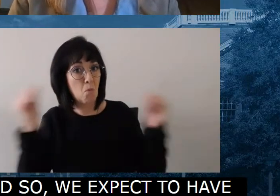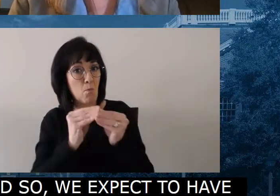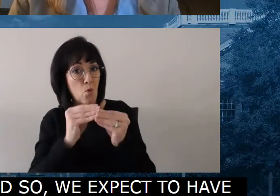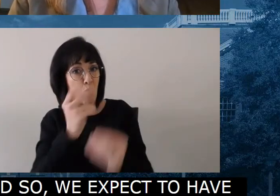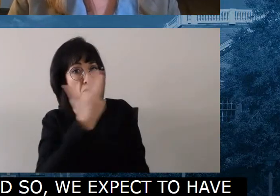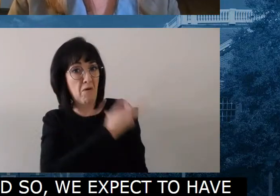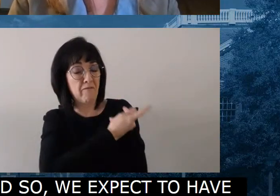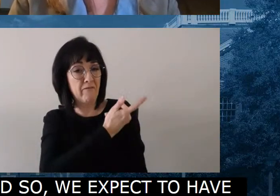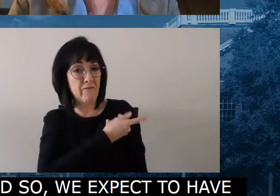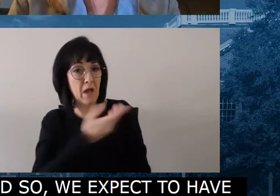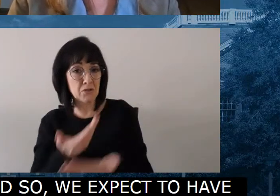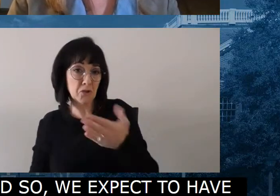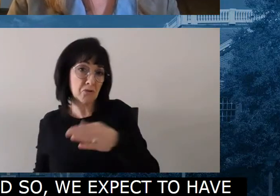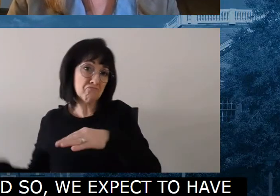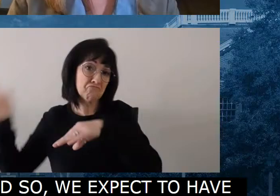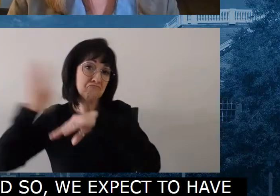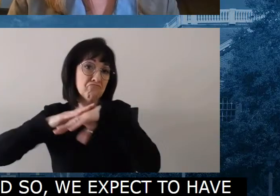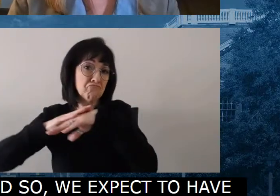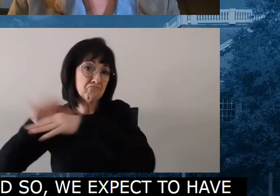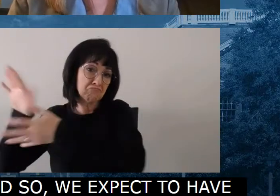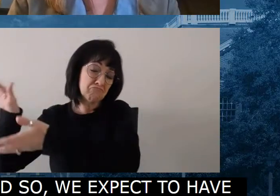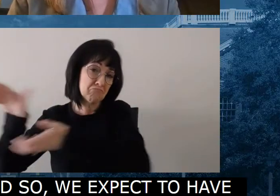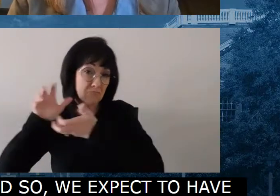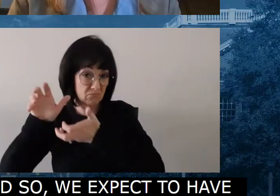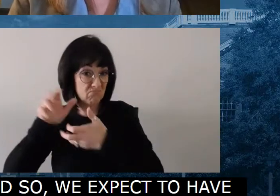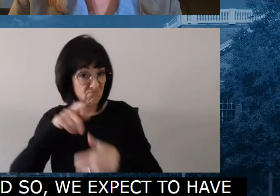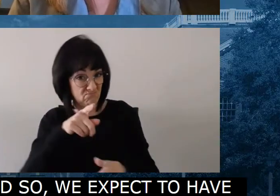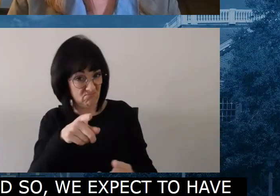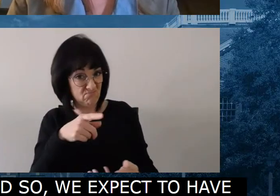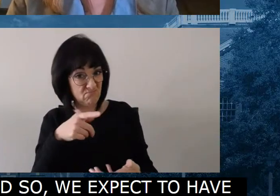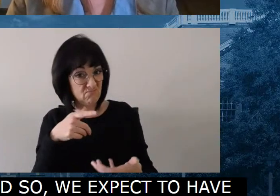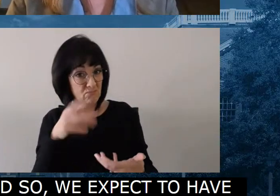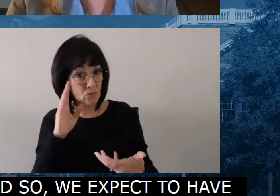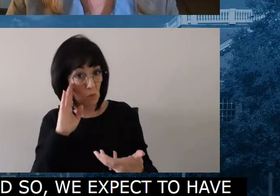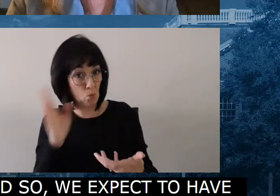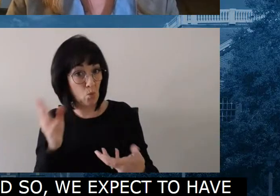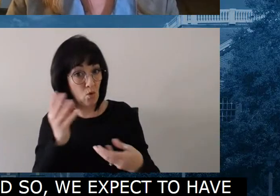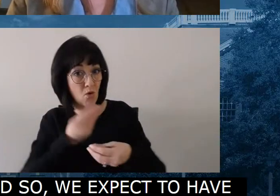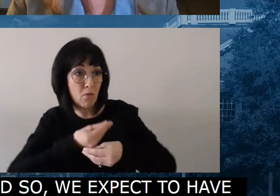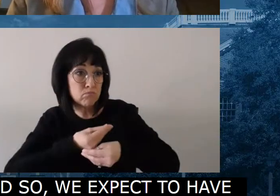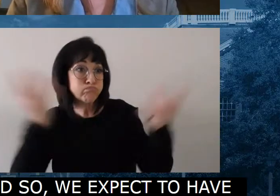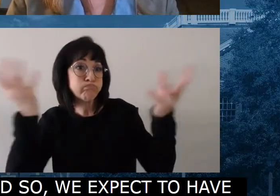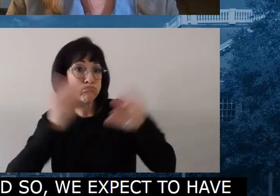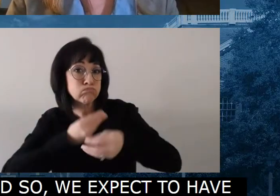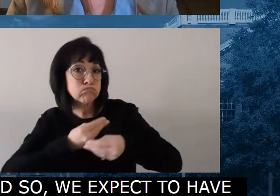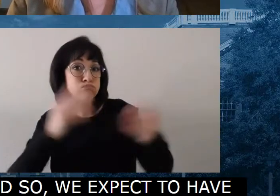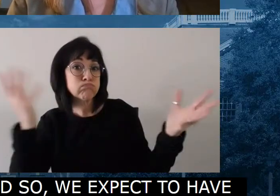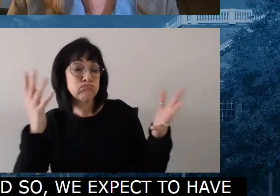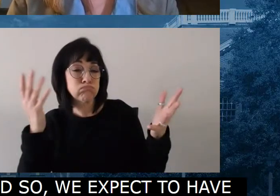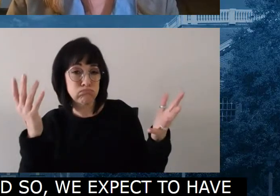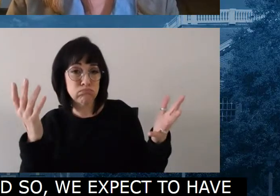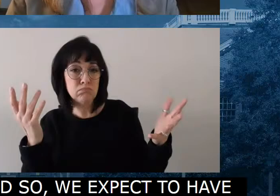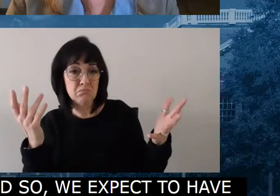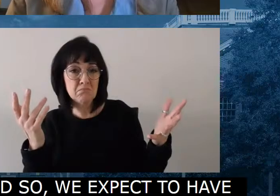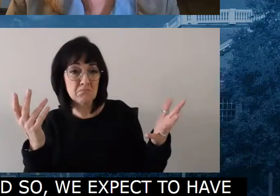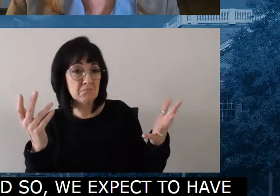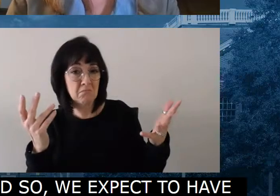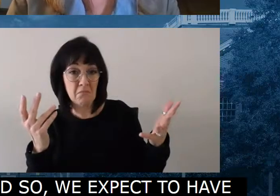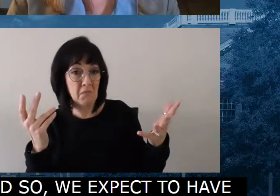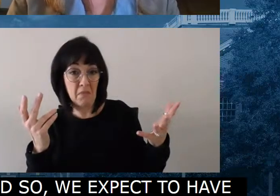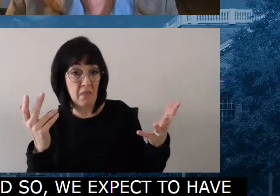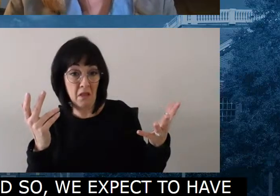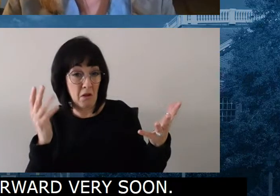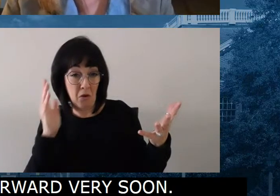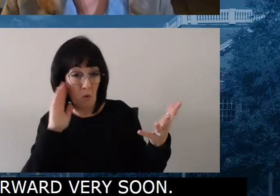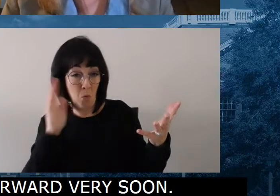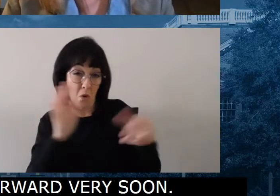might change distribution on the statewide level as maybe that eventually becomes no longer the limiting factor, our supply from